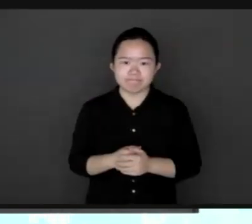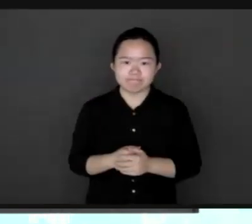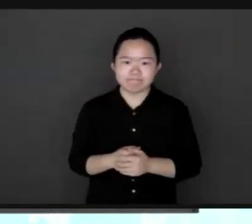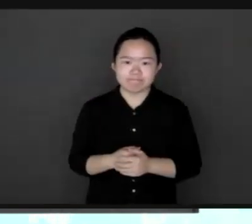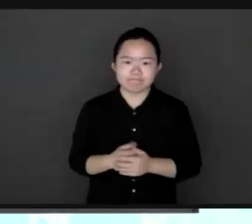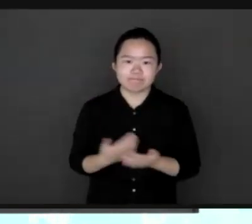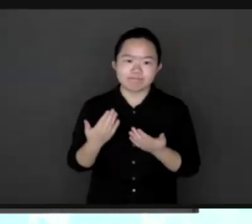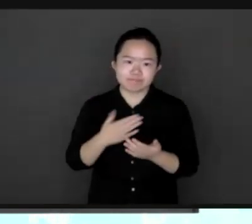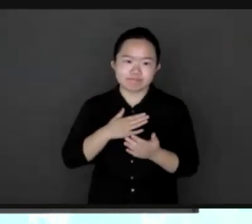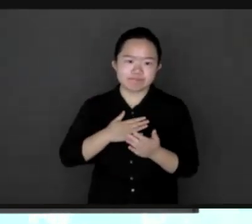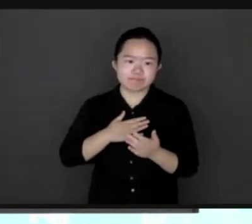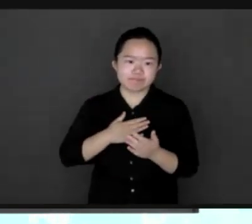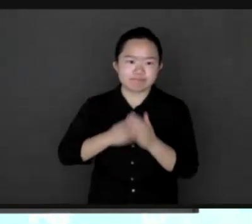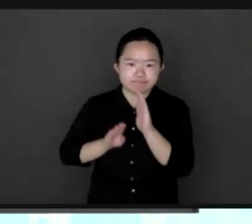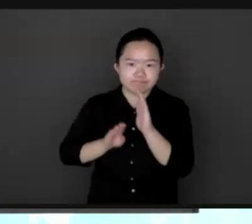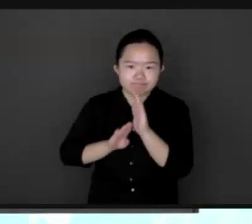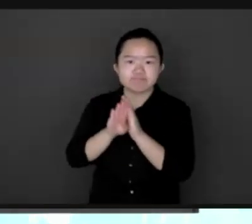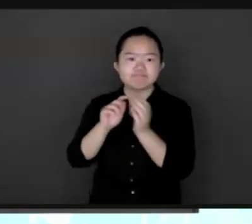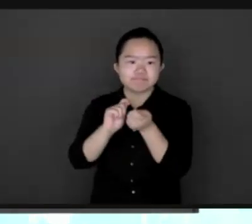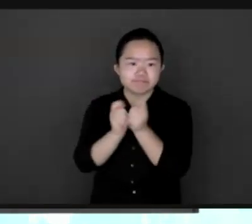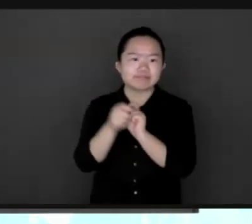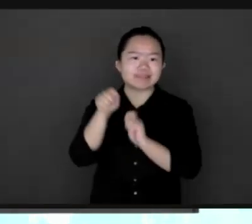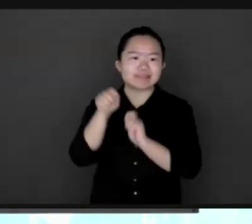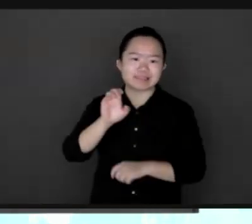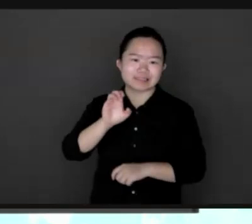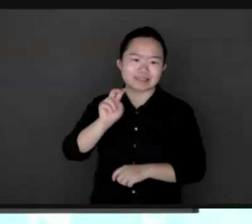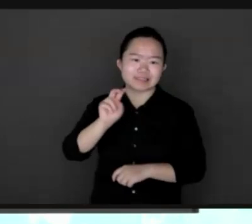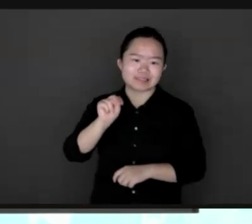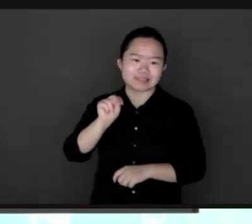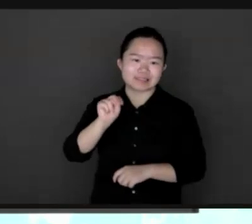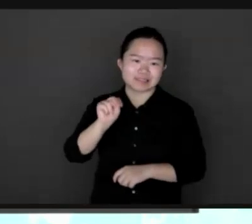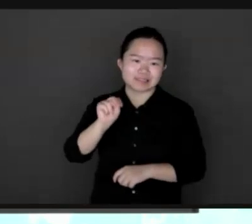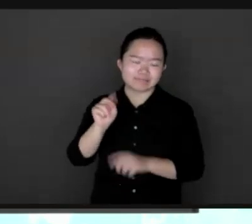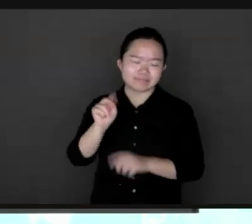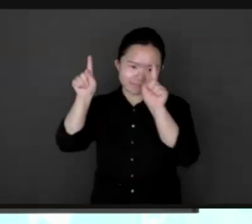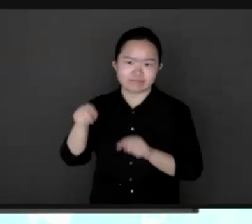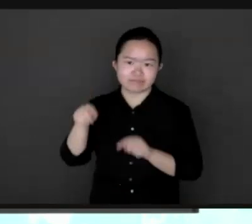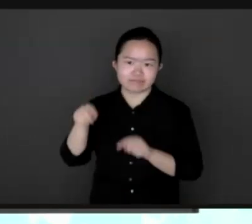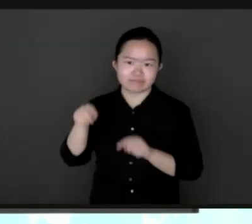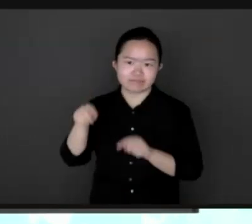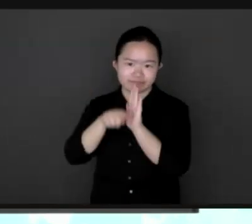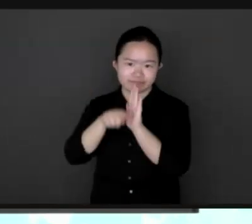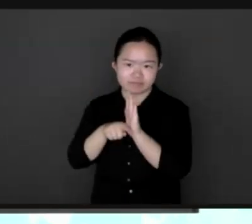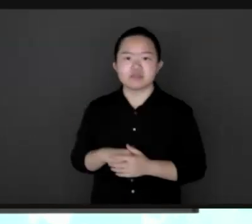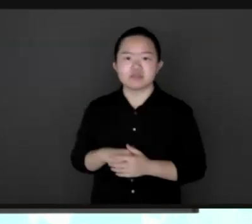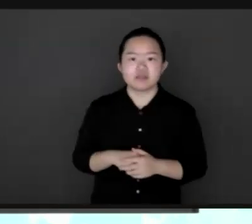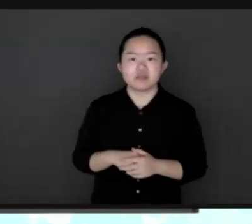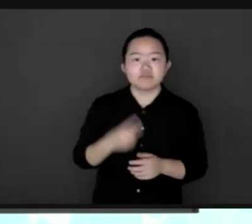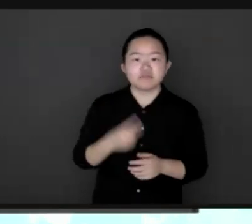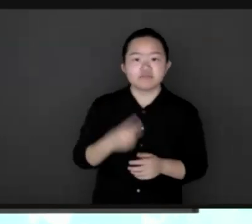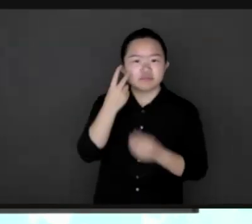they're really two different laws, and they have different scope and different minimum requirements, but they're all kind of aiming for the same